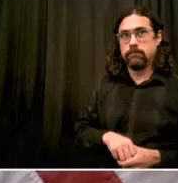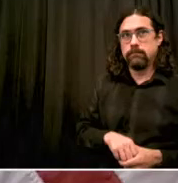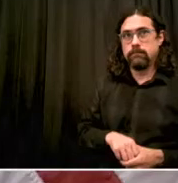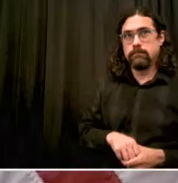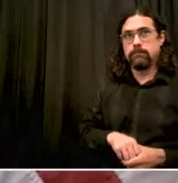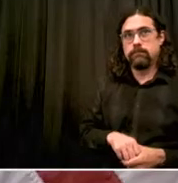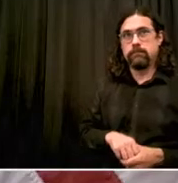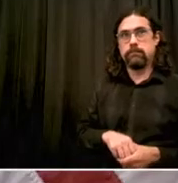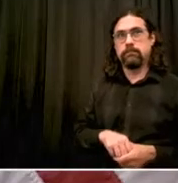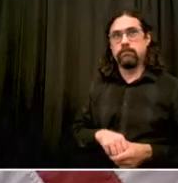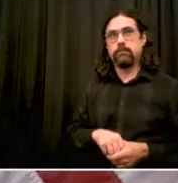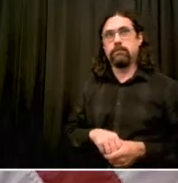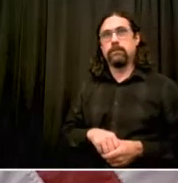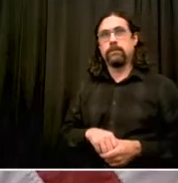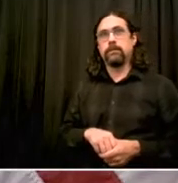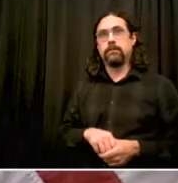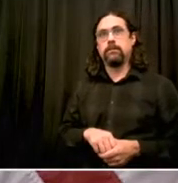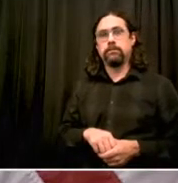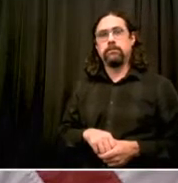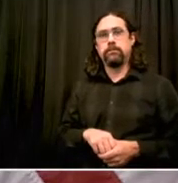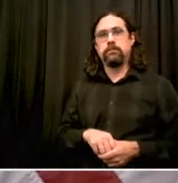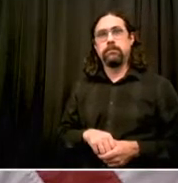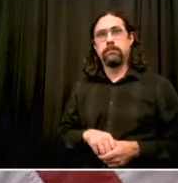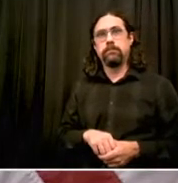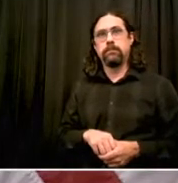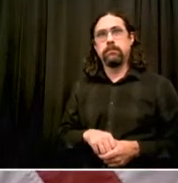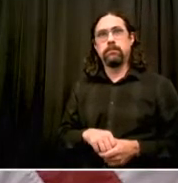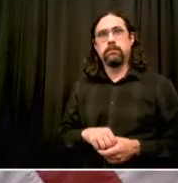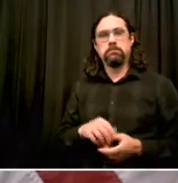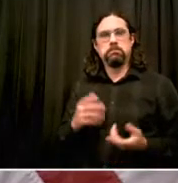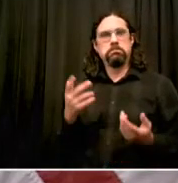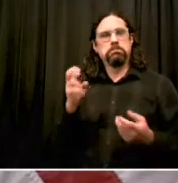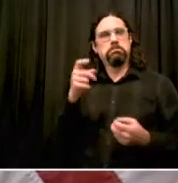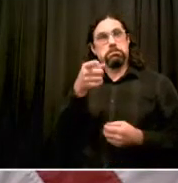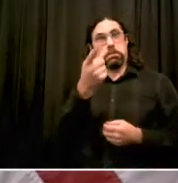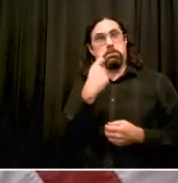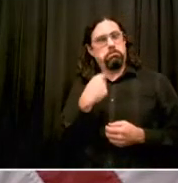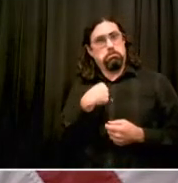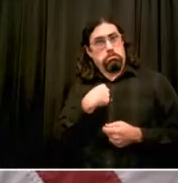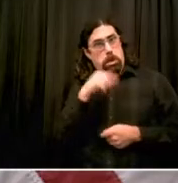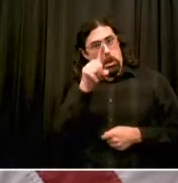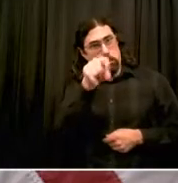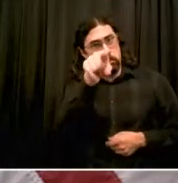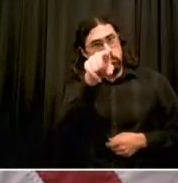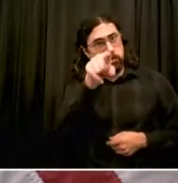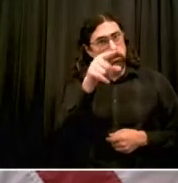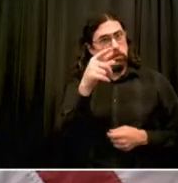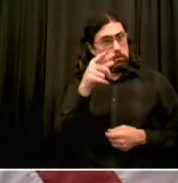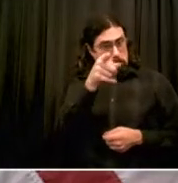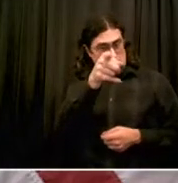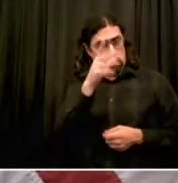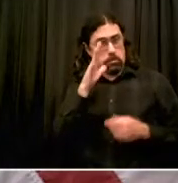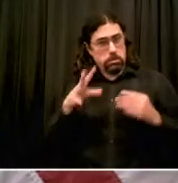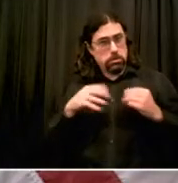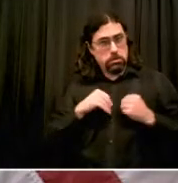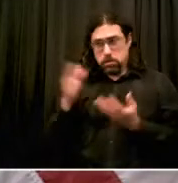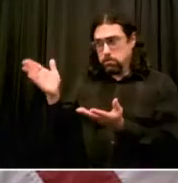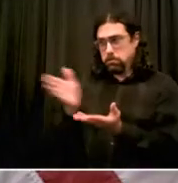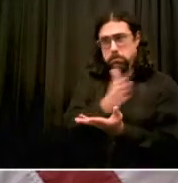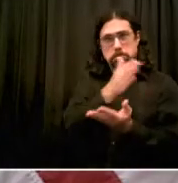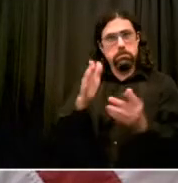about human respect and the value of human beings, and addressing the fact that one group amongst us in particular has